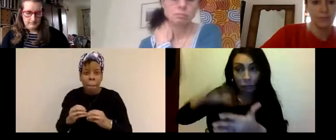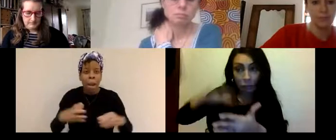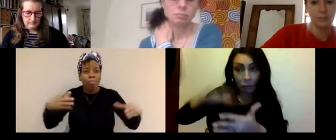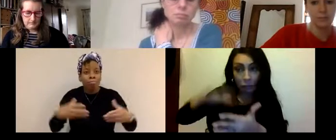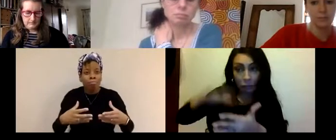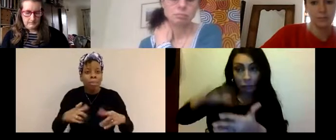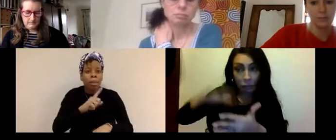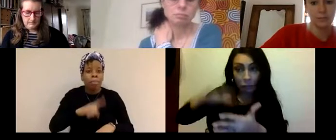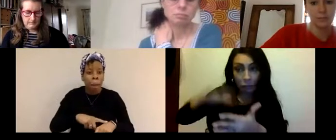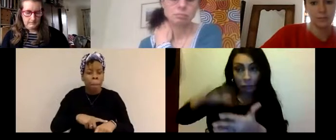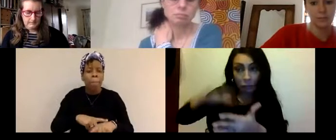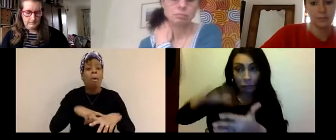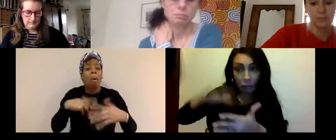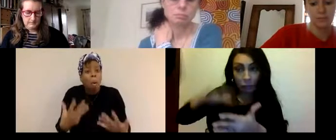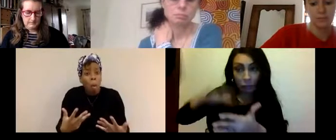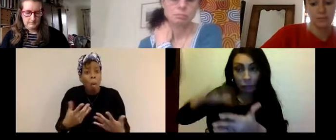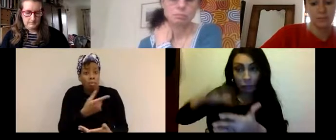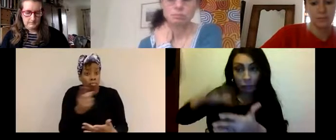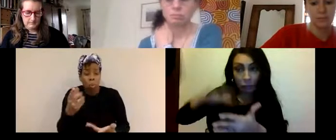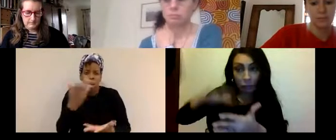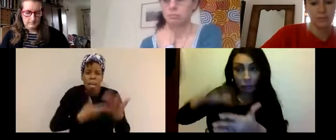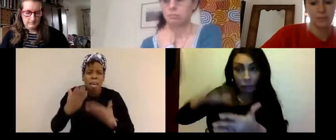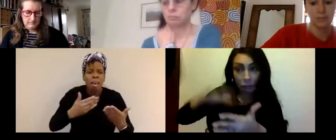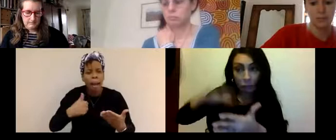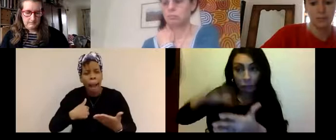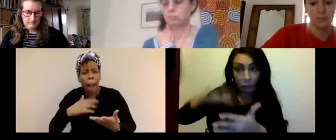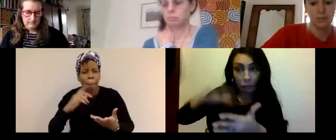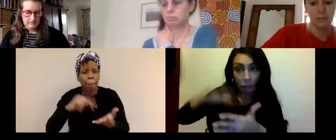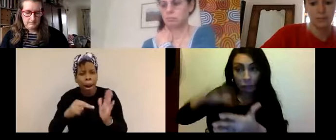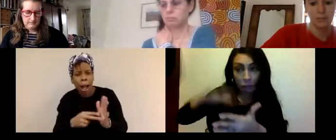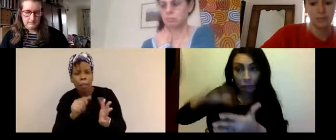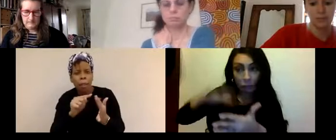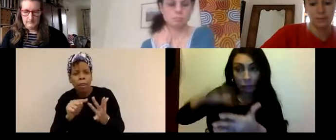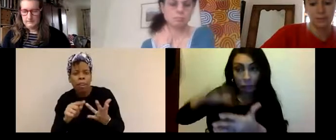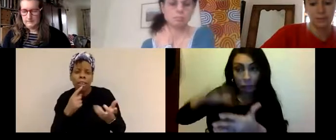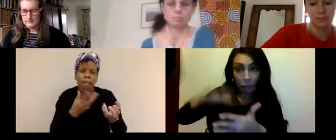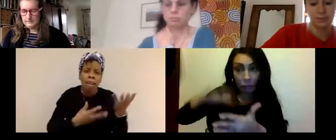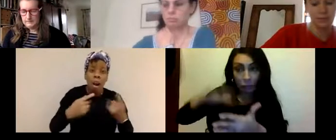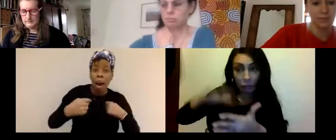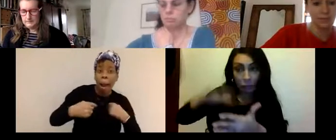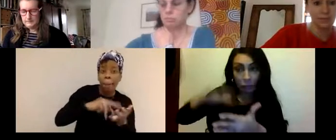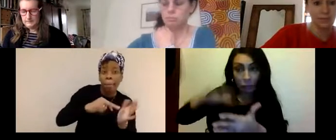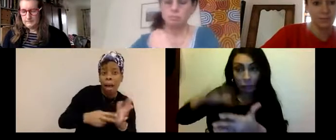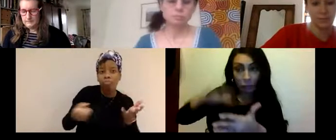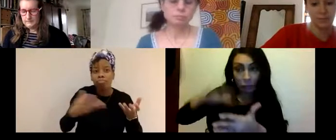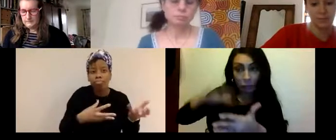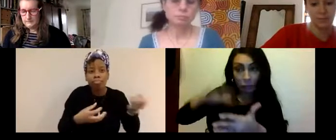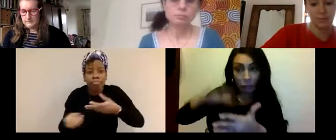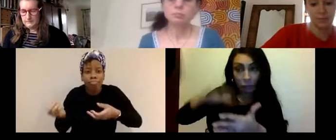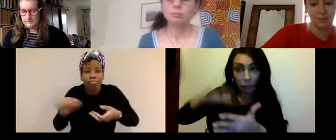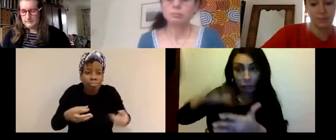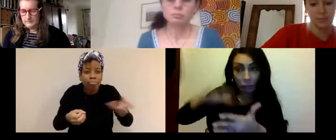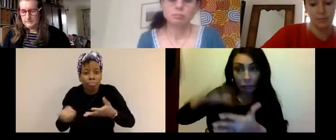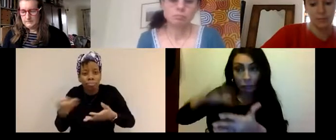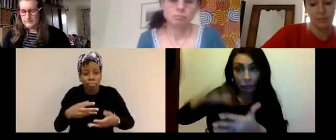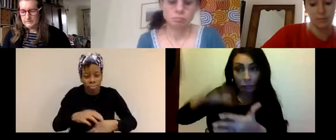working on, what their ideas are, or what processes they want to go through. So in order for this to be as fulfilling